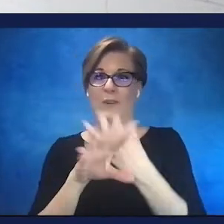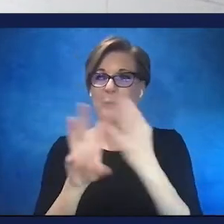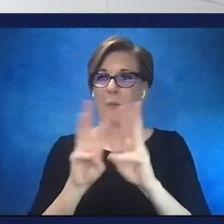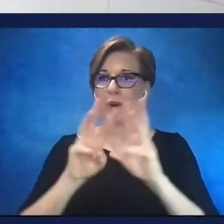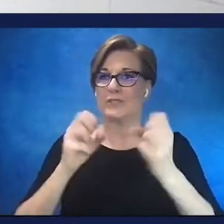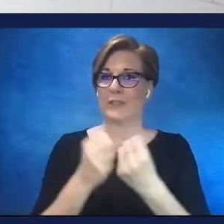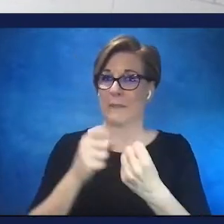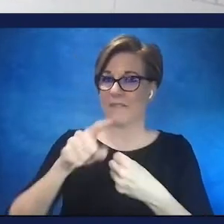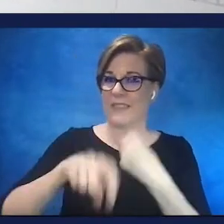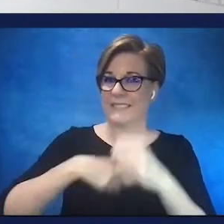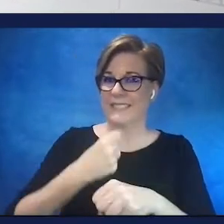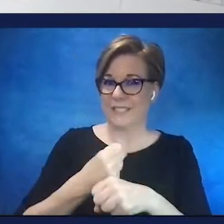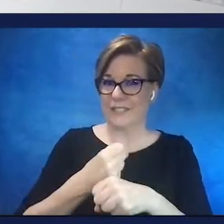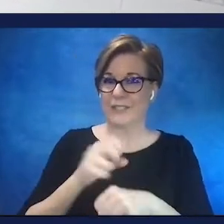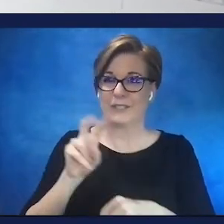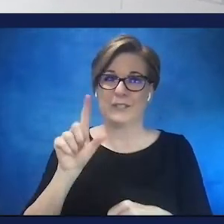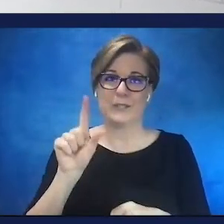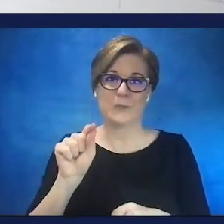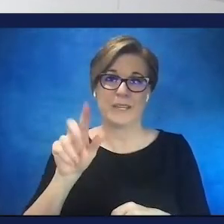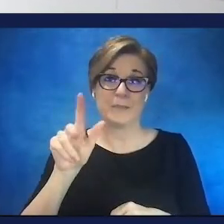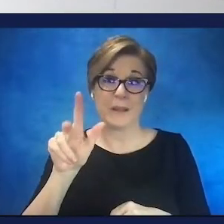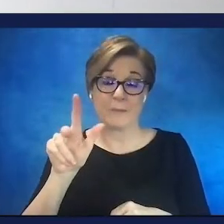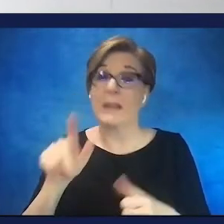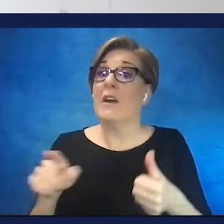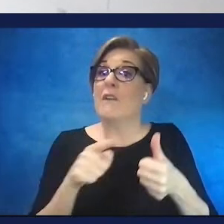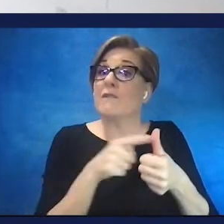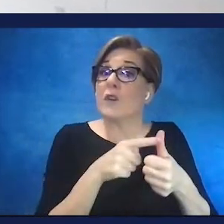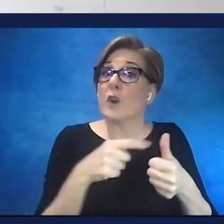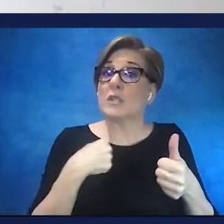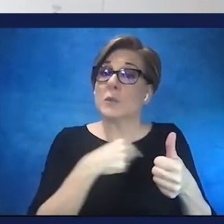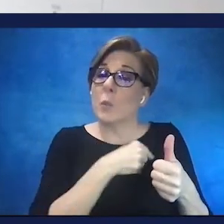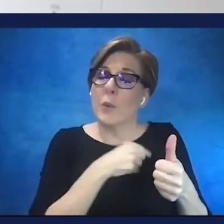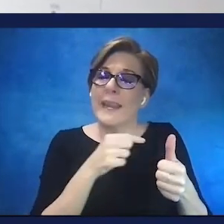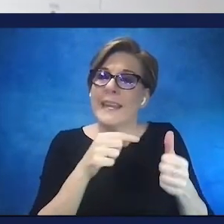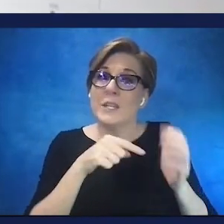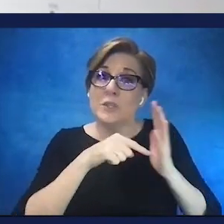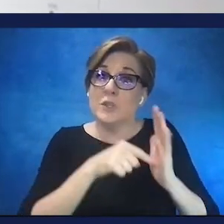workshop of 2023. So we first started with